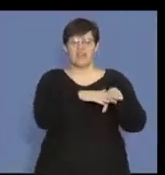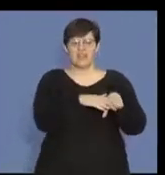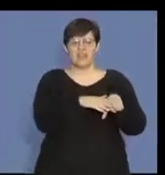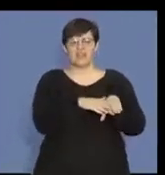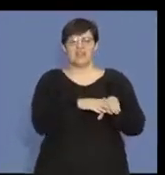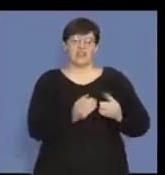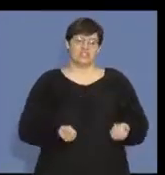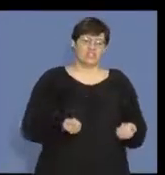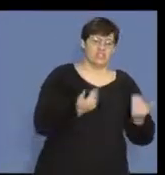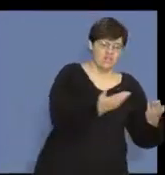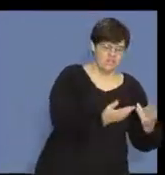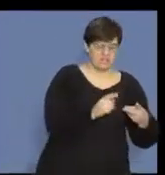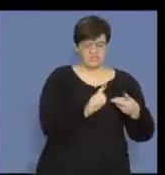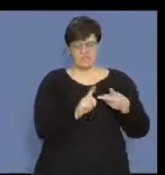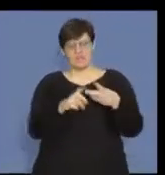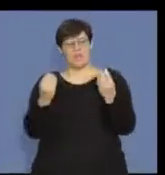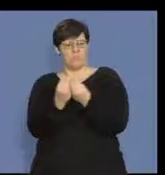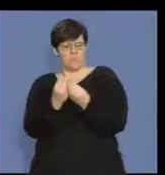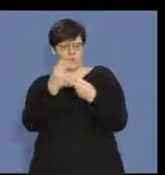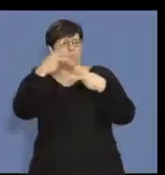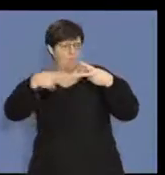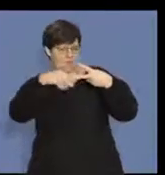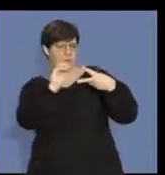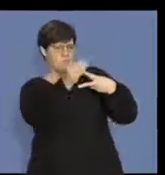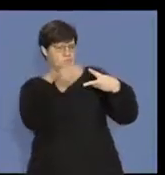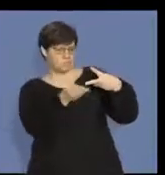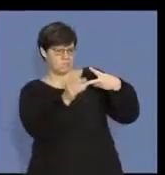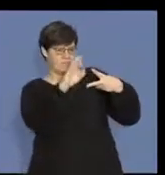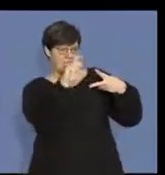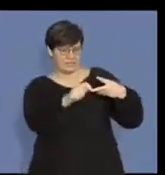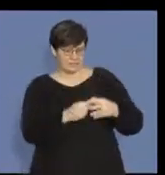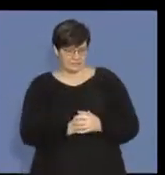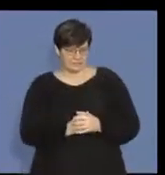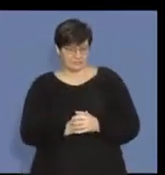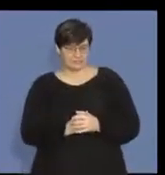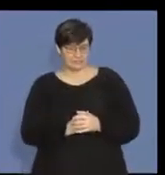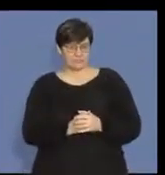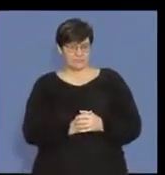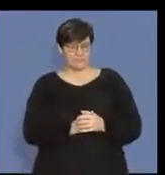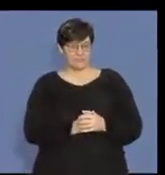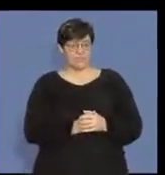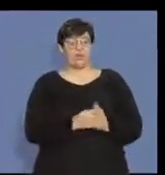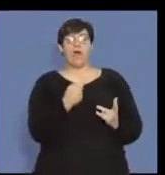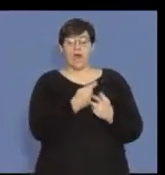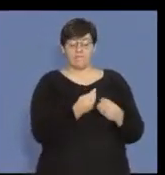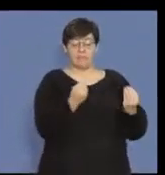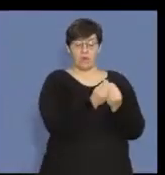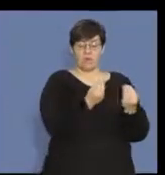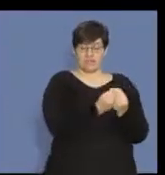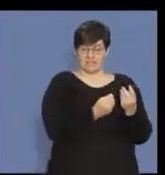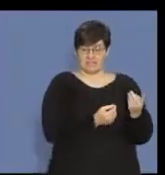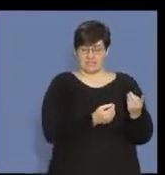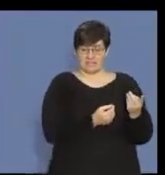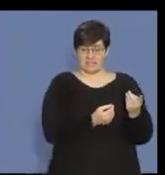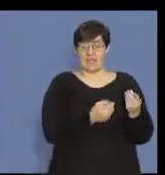as services, right? Okay, then within the category of goods, you get some goods that